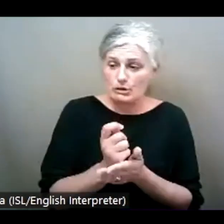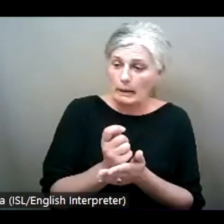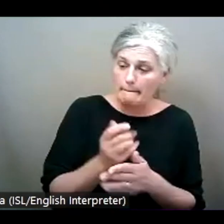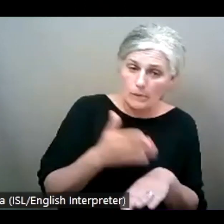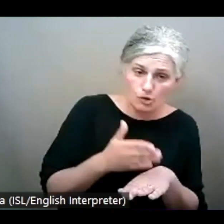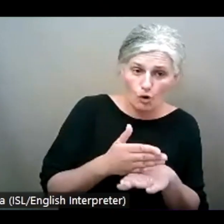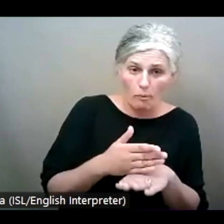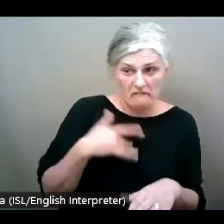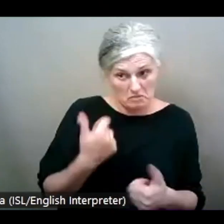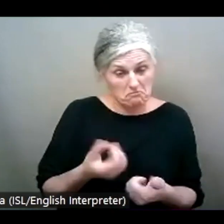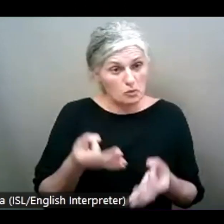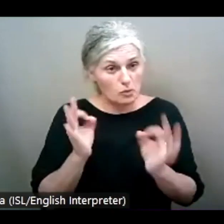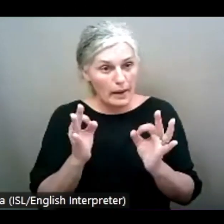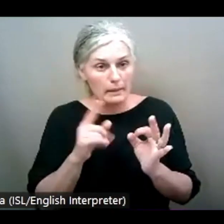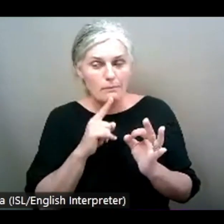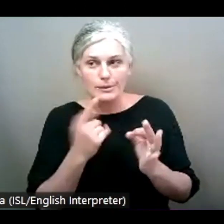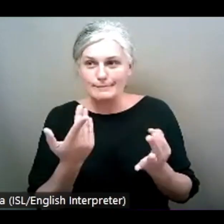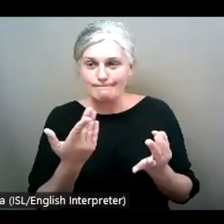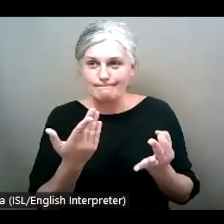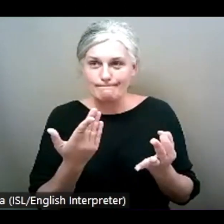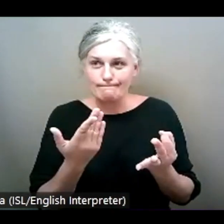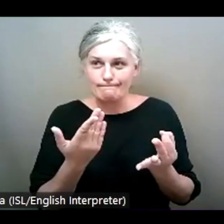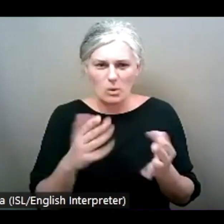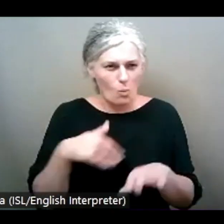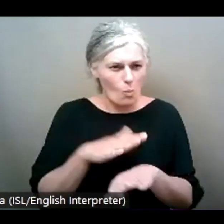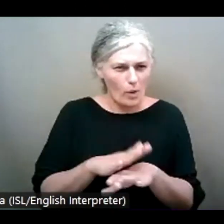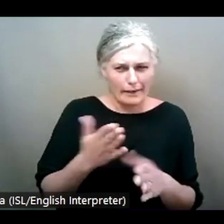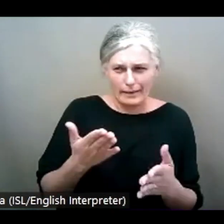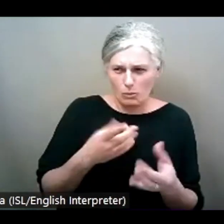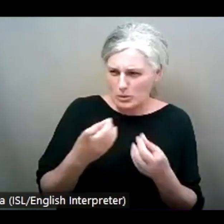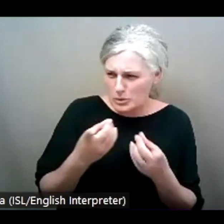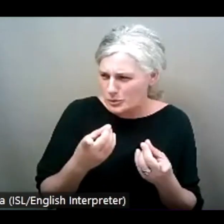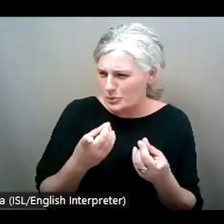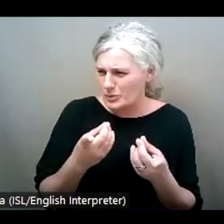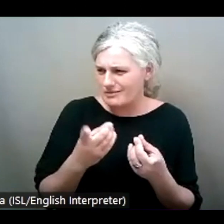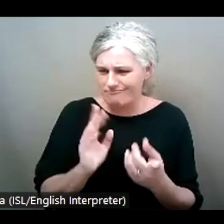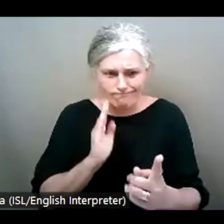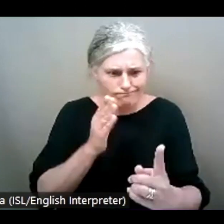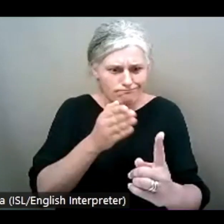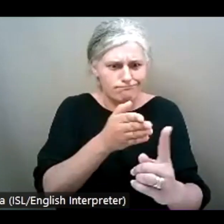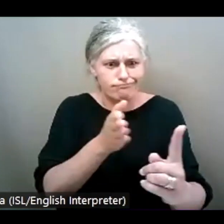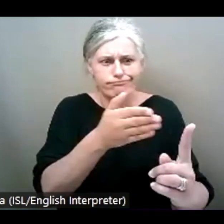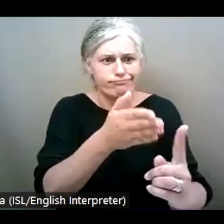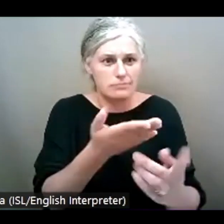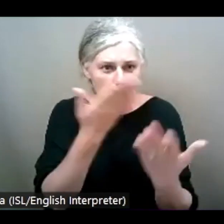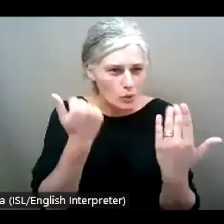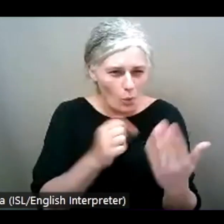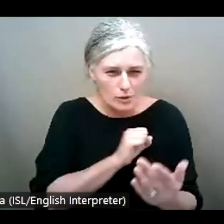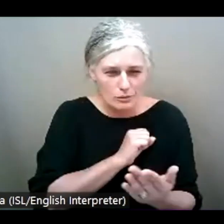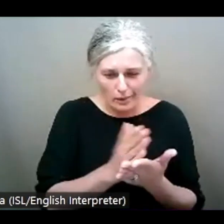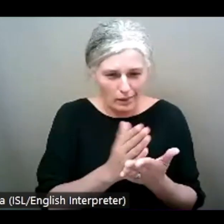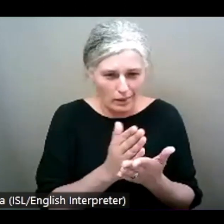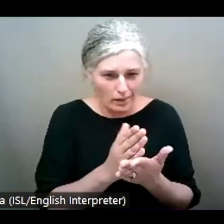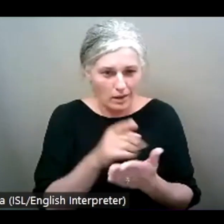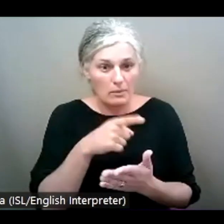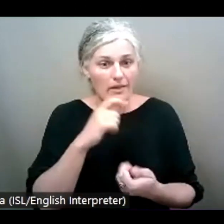was great. But I mean, I didn't really know where I was going or what I was doing. Just kind of thought that was kind of it, really. And when